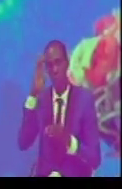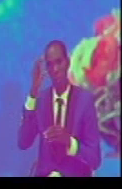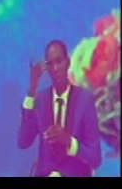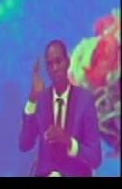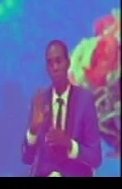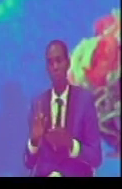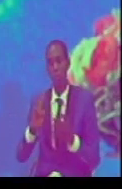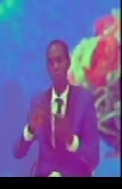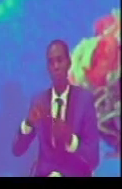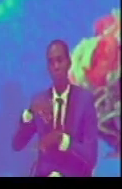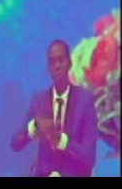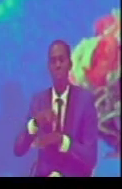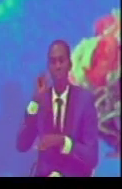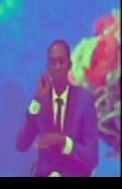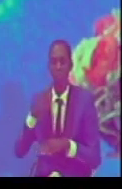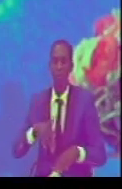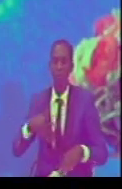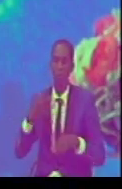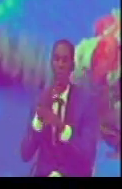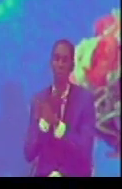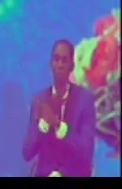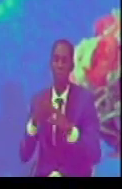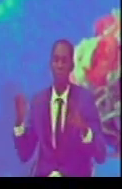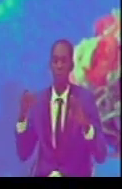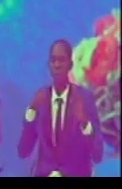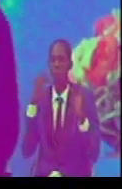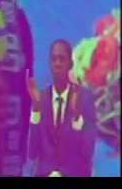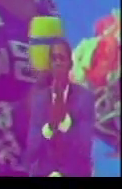I felt relieved. Praise the Lord.